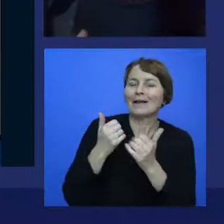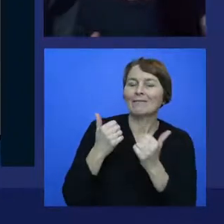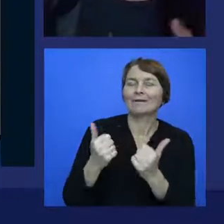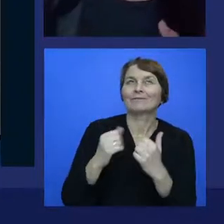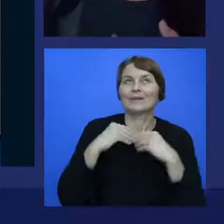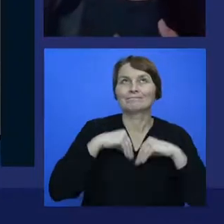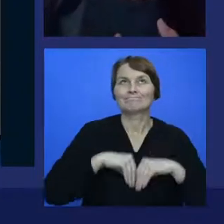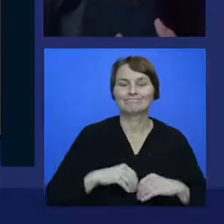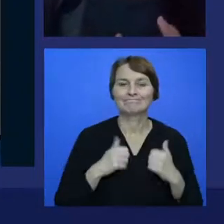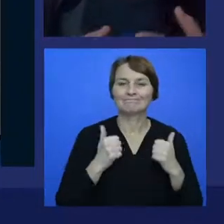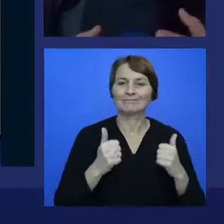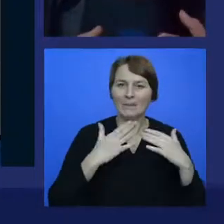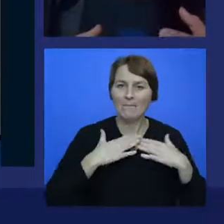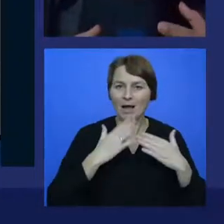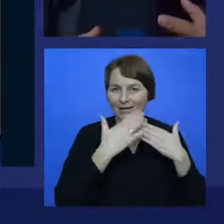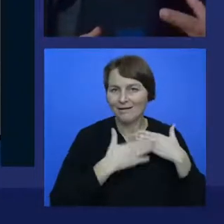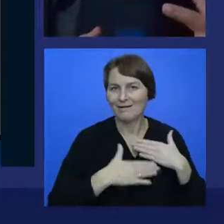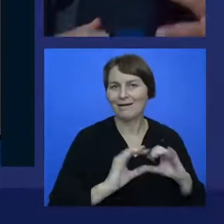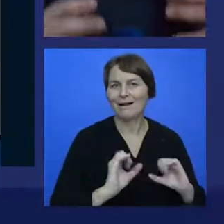Now, during my time at Amazon,